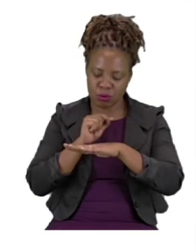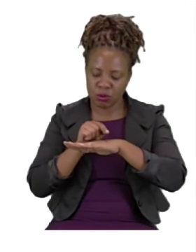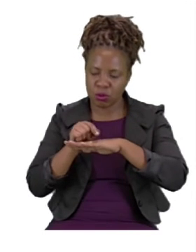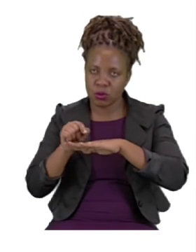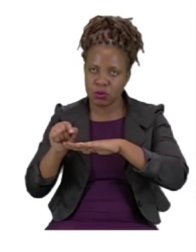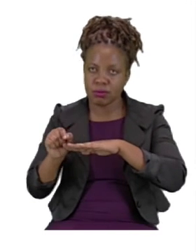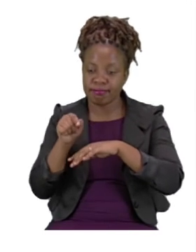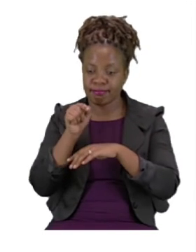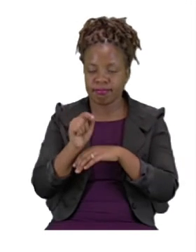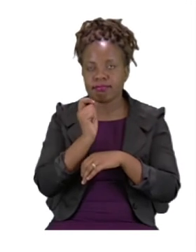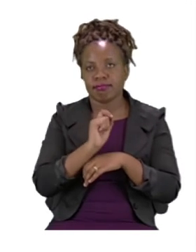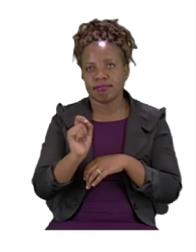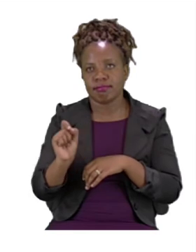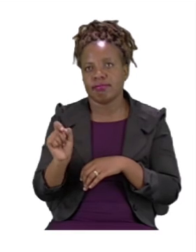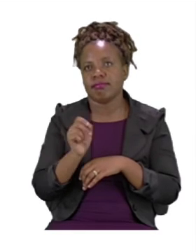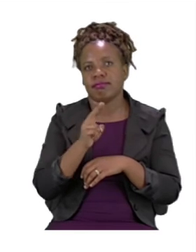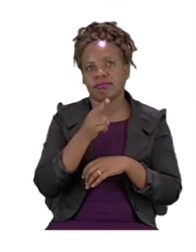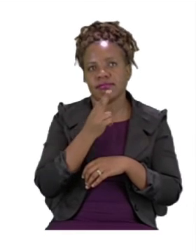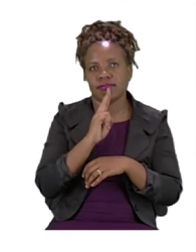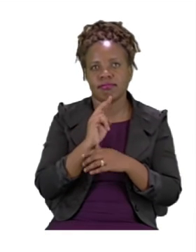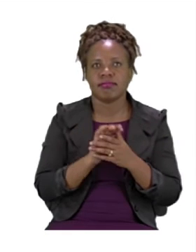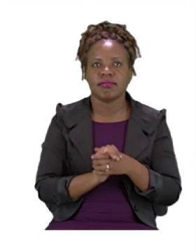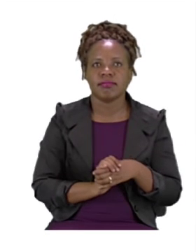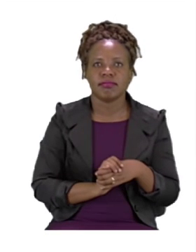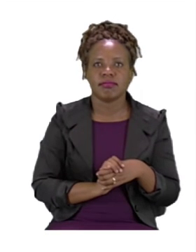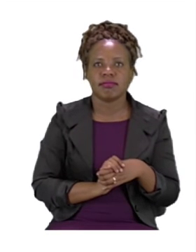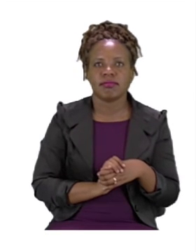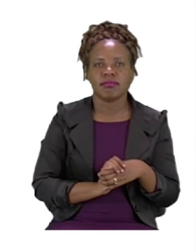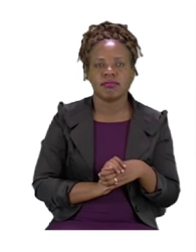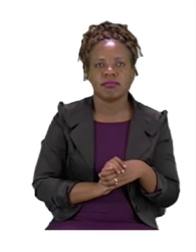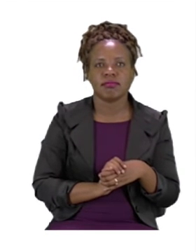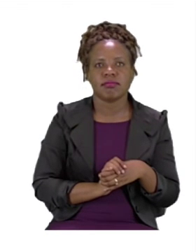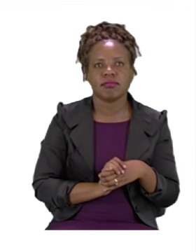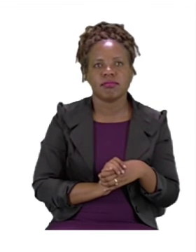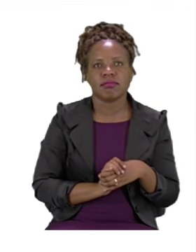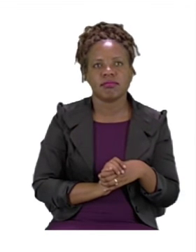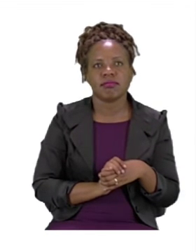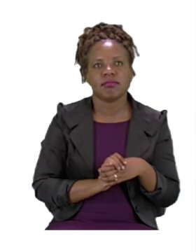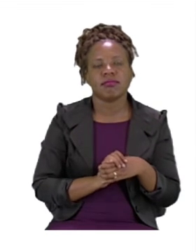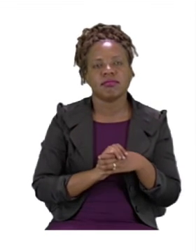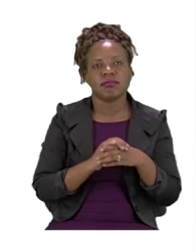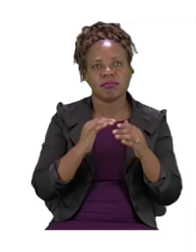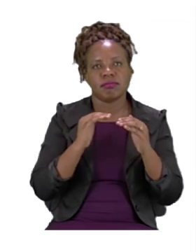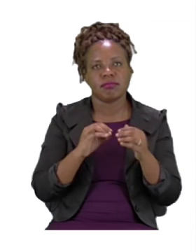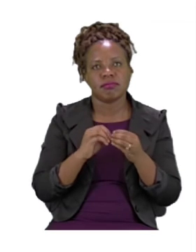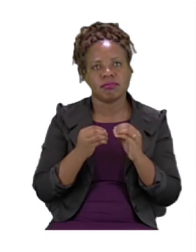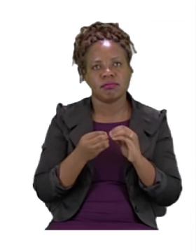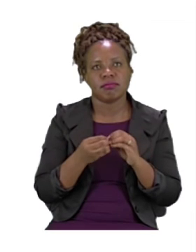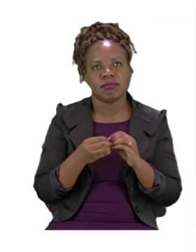or shorter than the paper plane. The next one says, let's read it